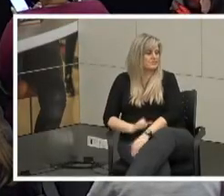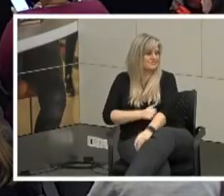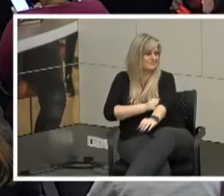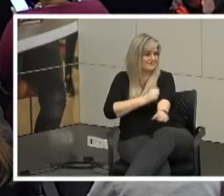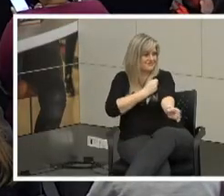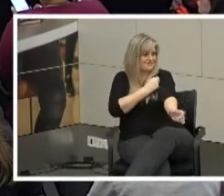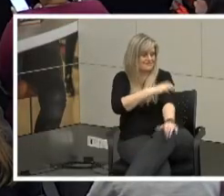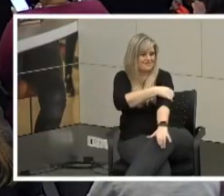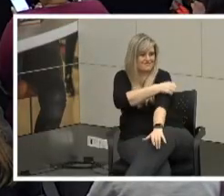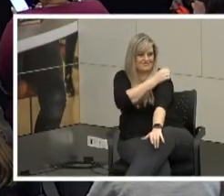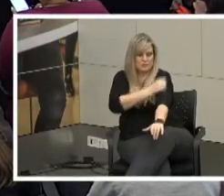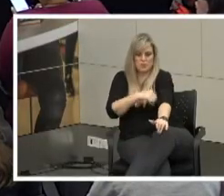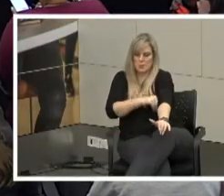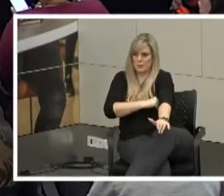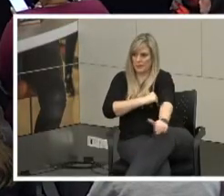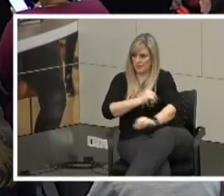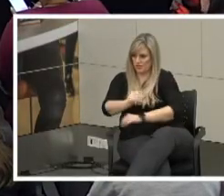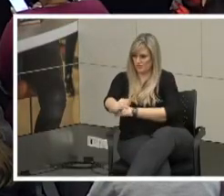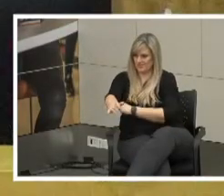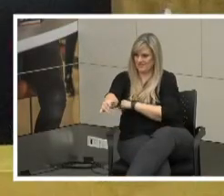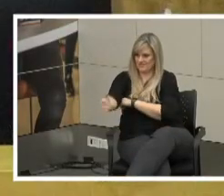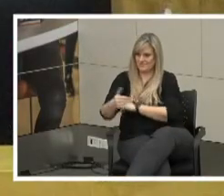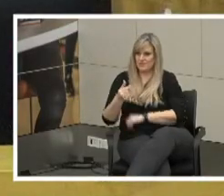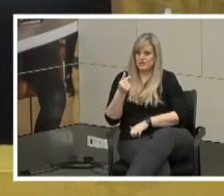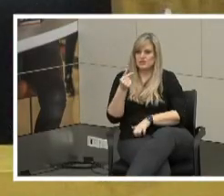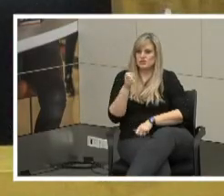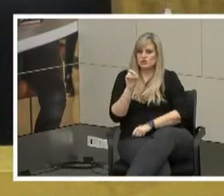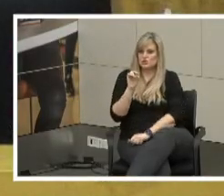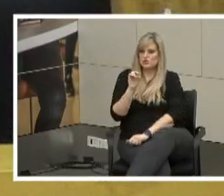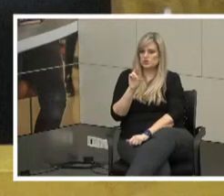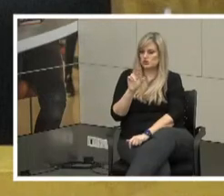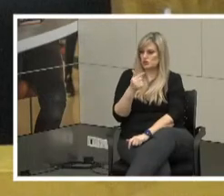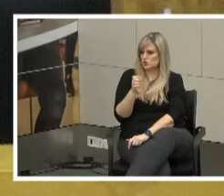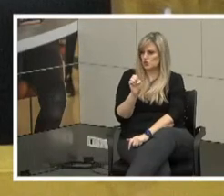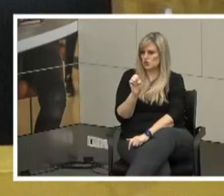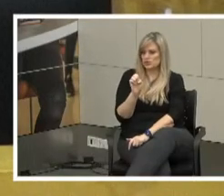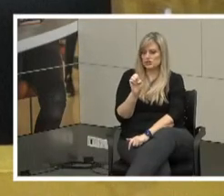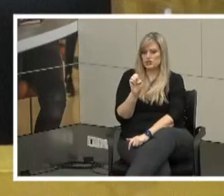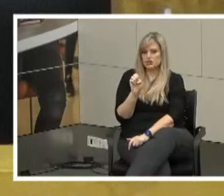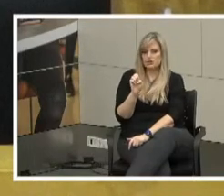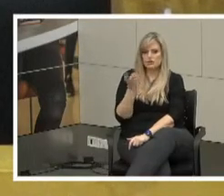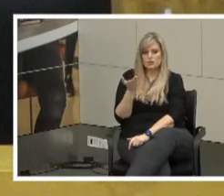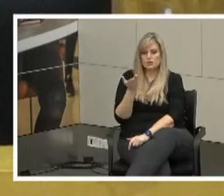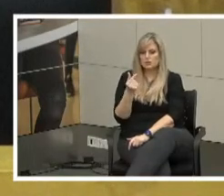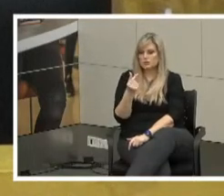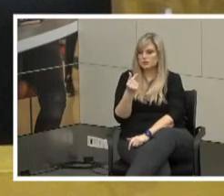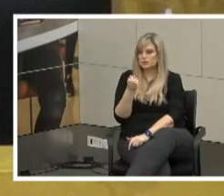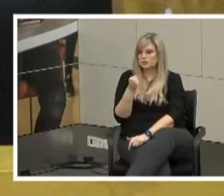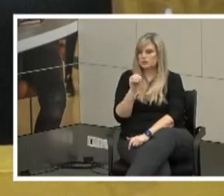you our next student speaker is George stanel is George